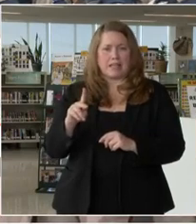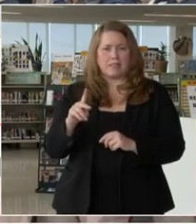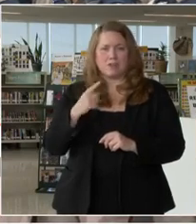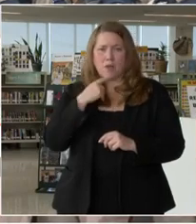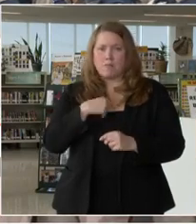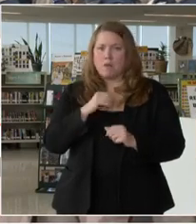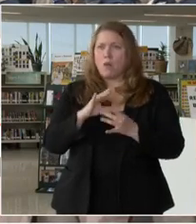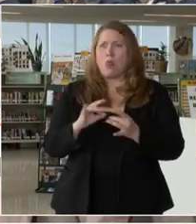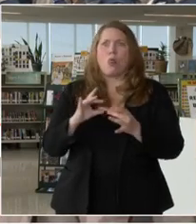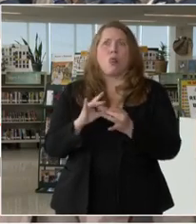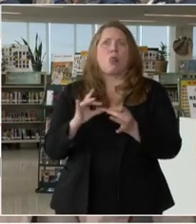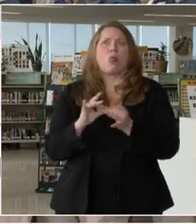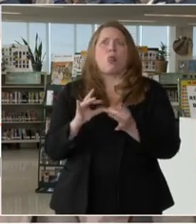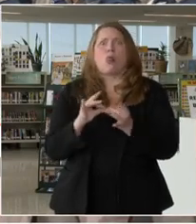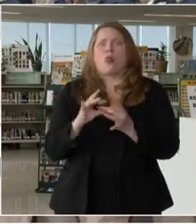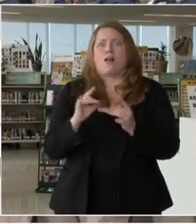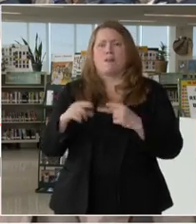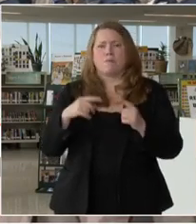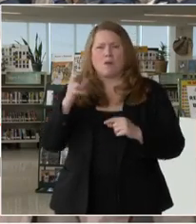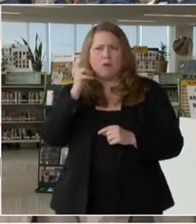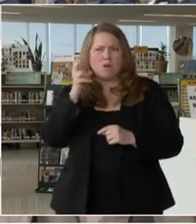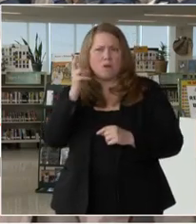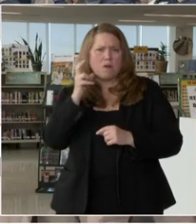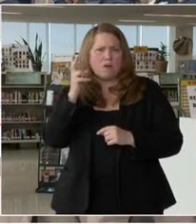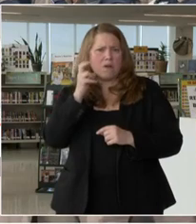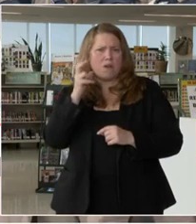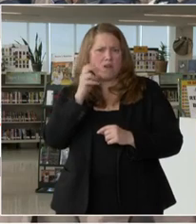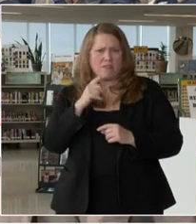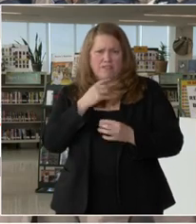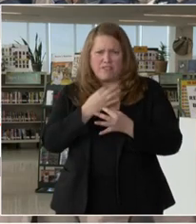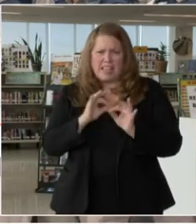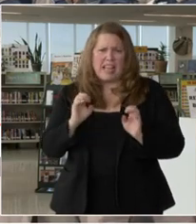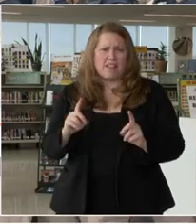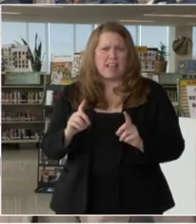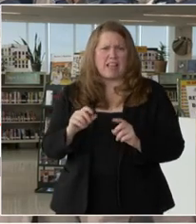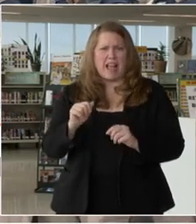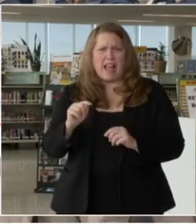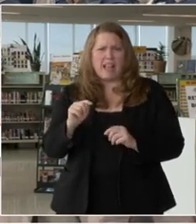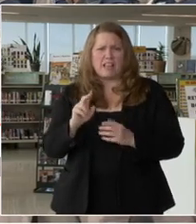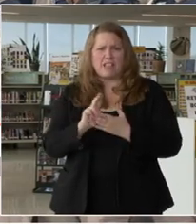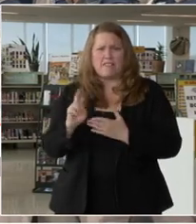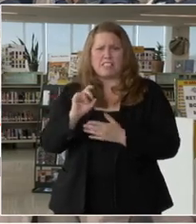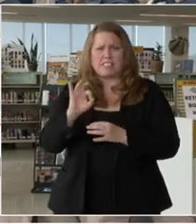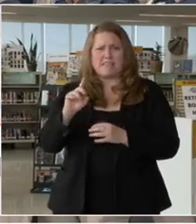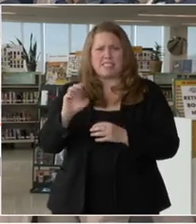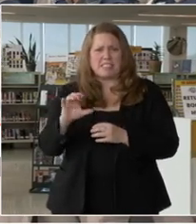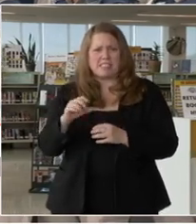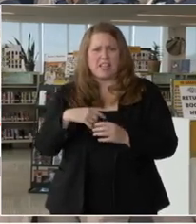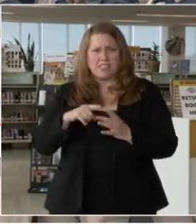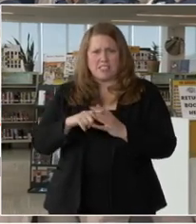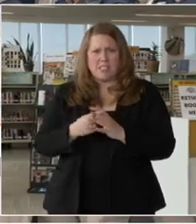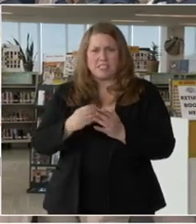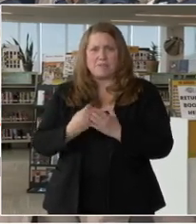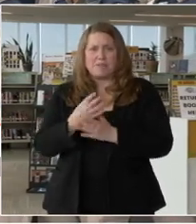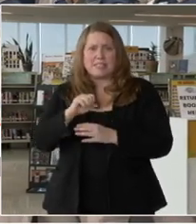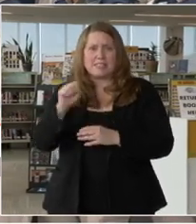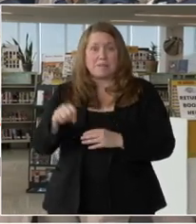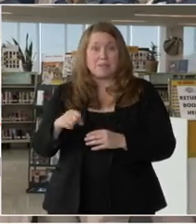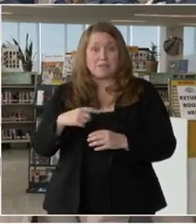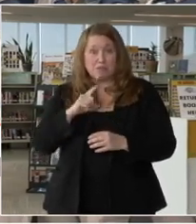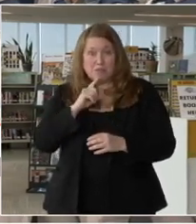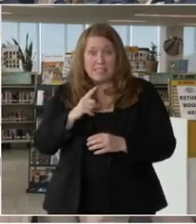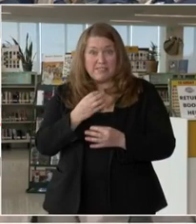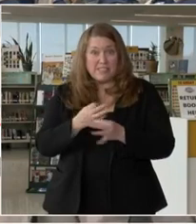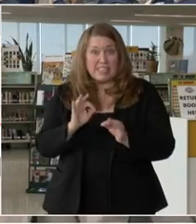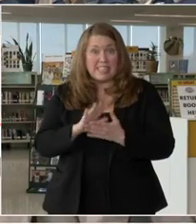program would give you, like the education that I would be getting at UDC. I would be starting that in the spring semester. Also